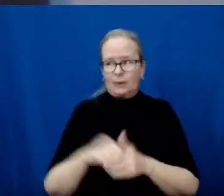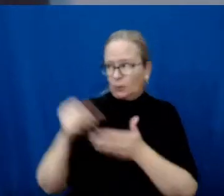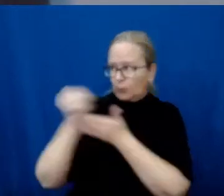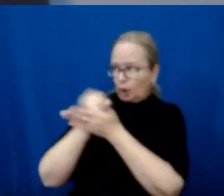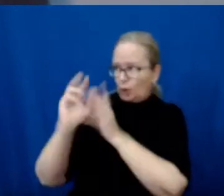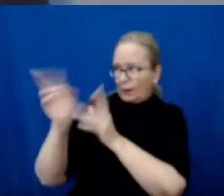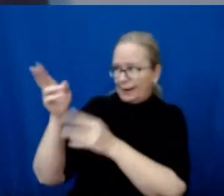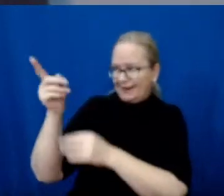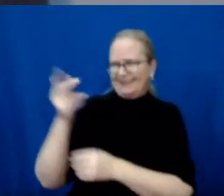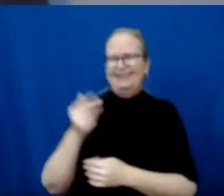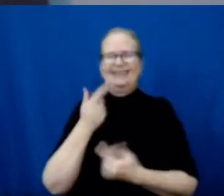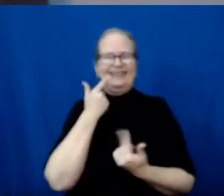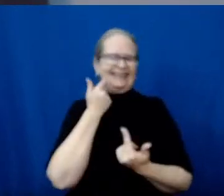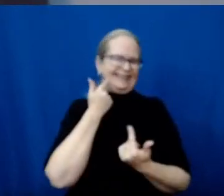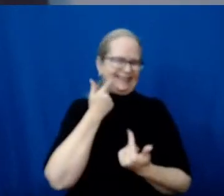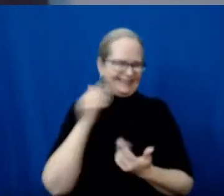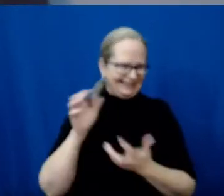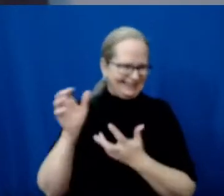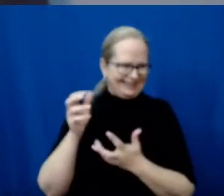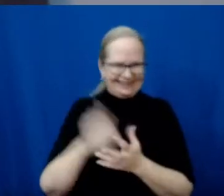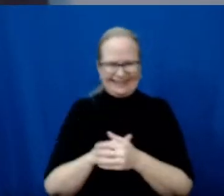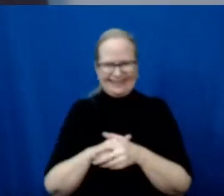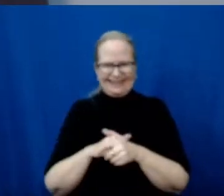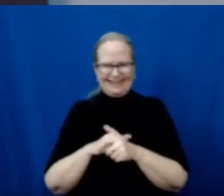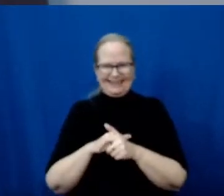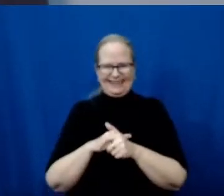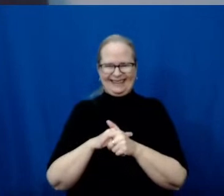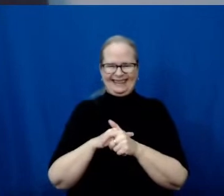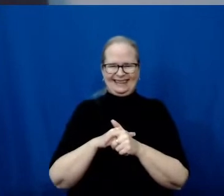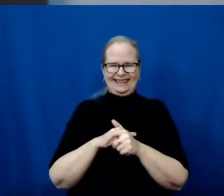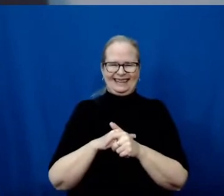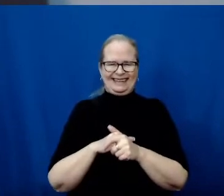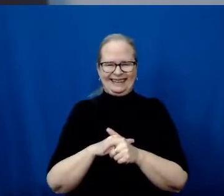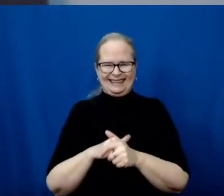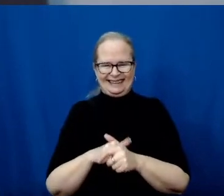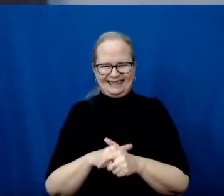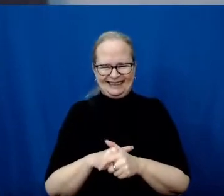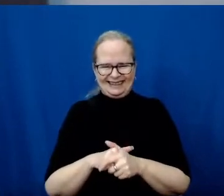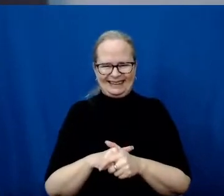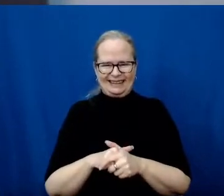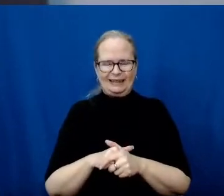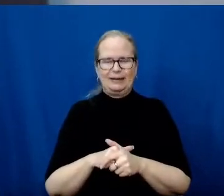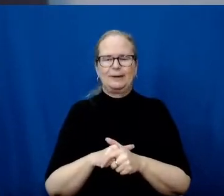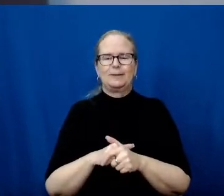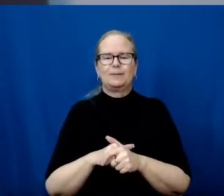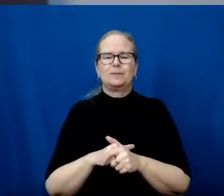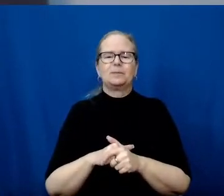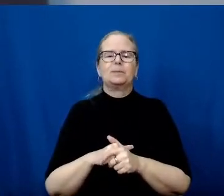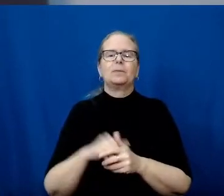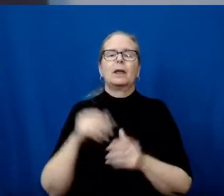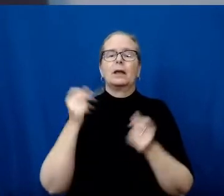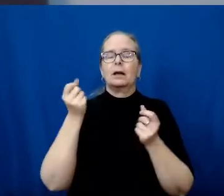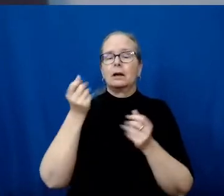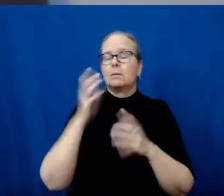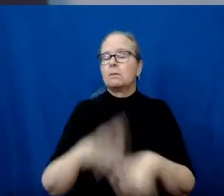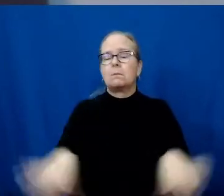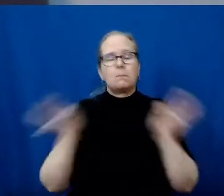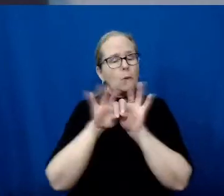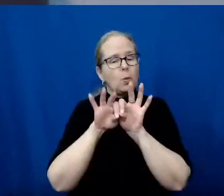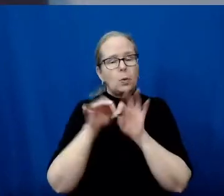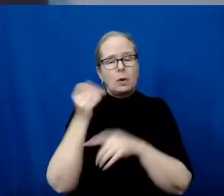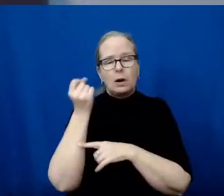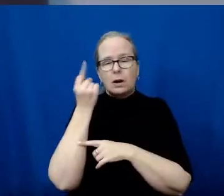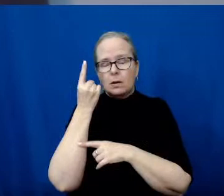So what we really want to understand is that air, although we tend to see it as a gas, it is actually a